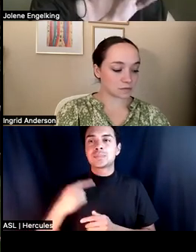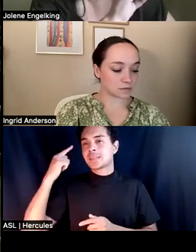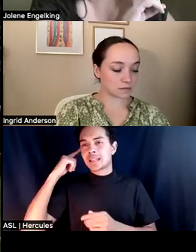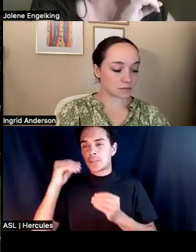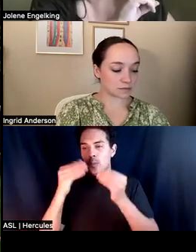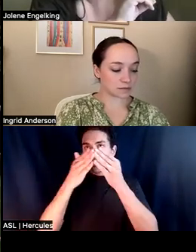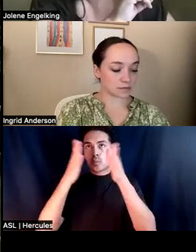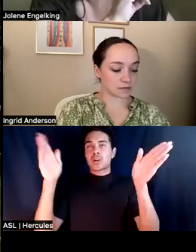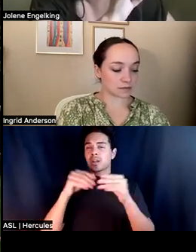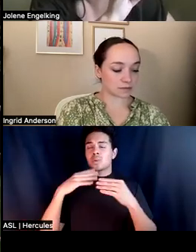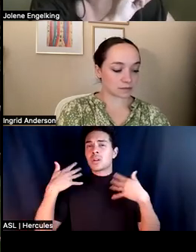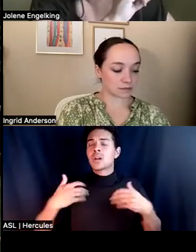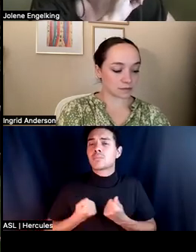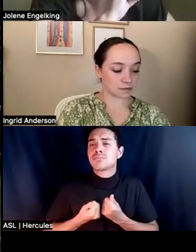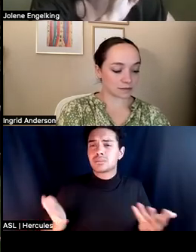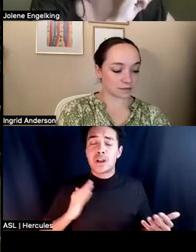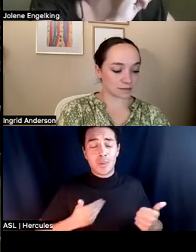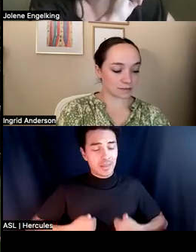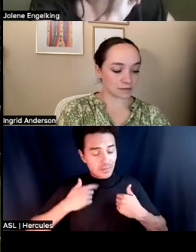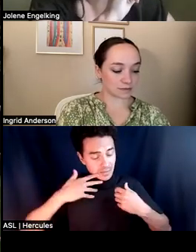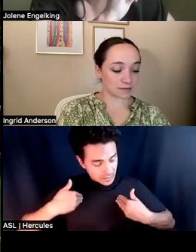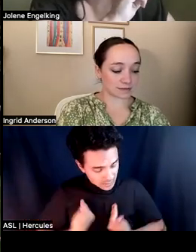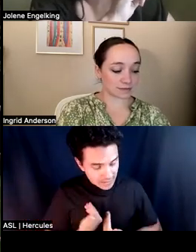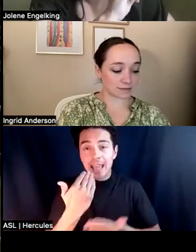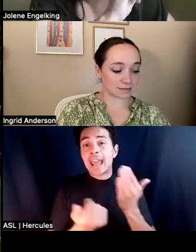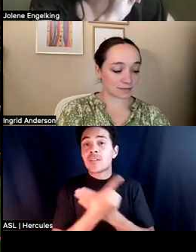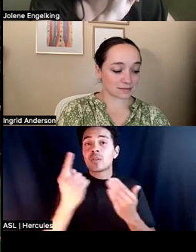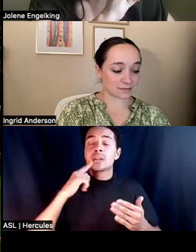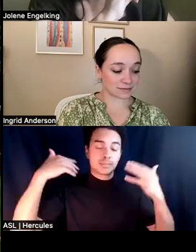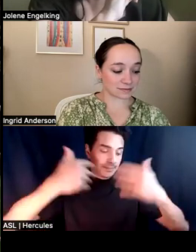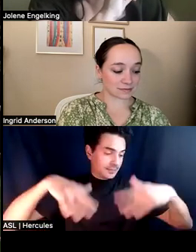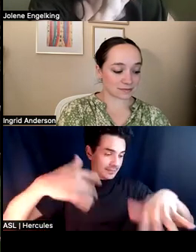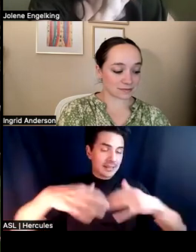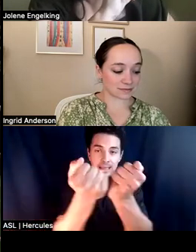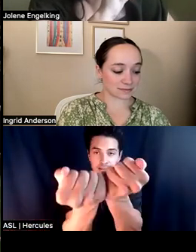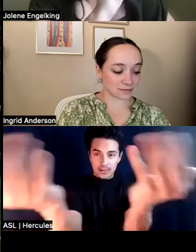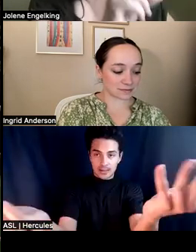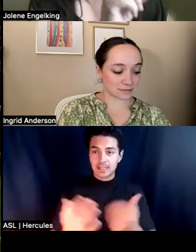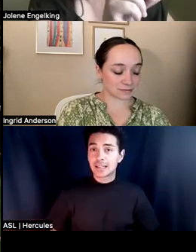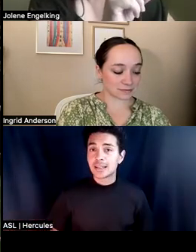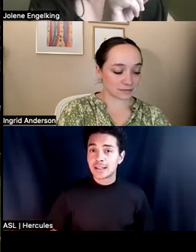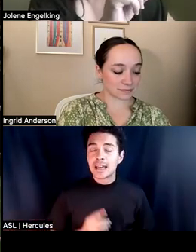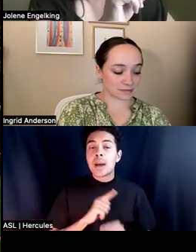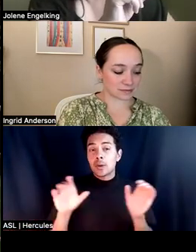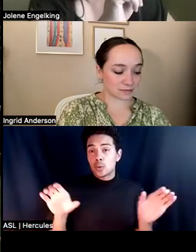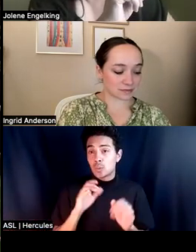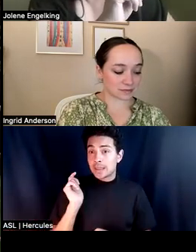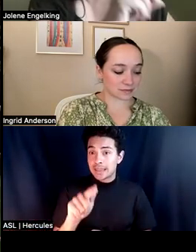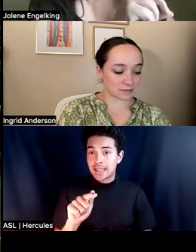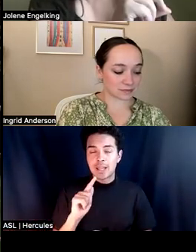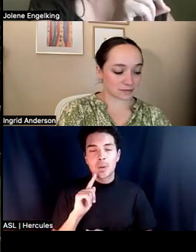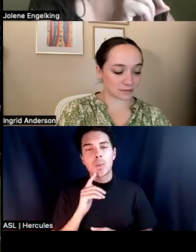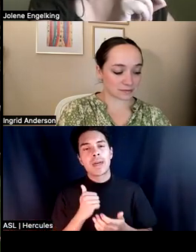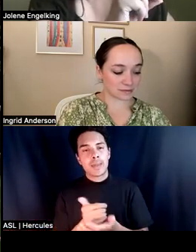when it's exhausting? Our lives are tired, and right now everyone seems to be incredibly tired. But by doing this, it'll make our